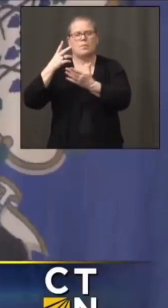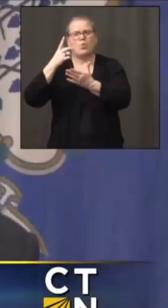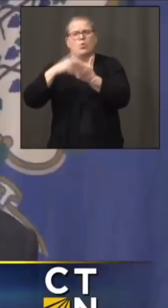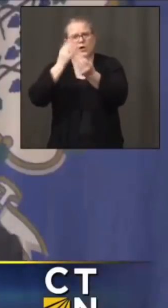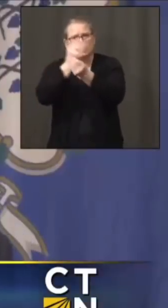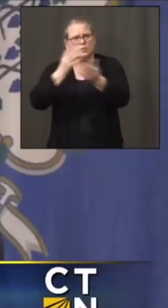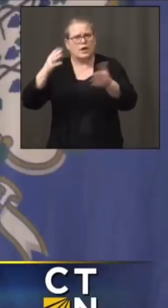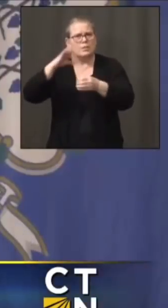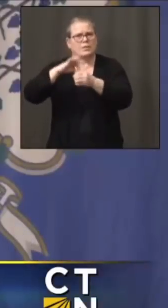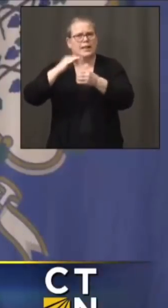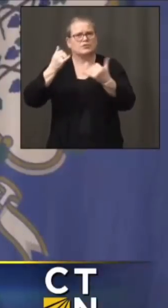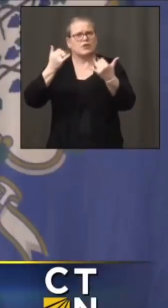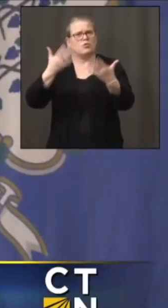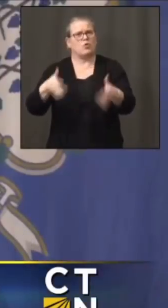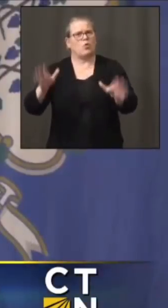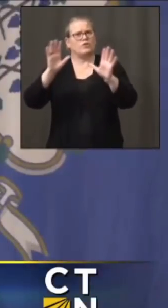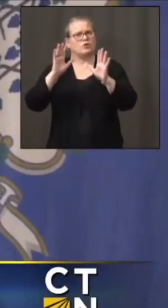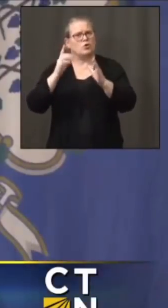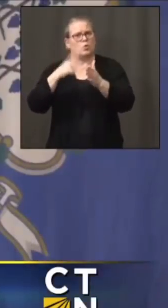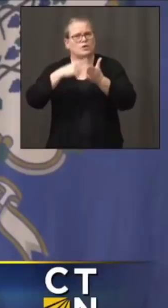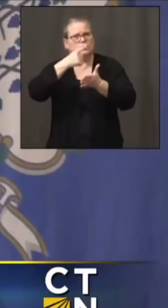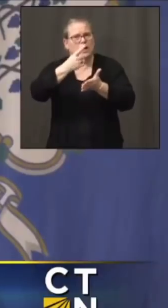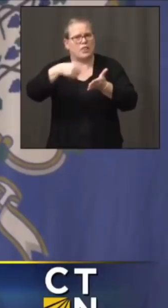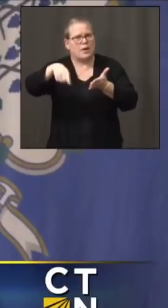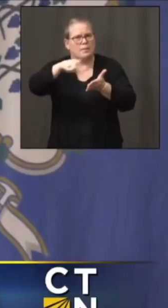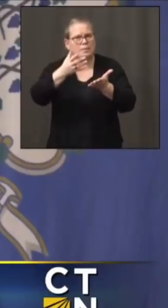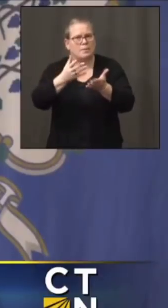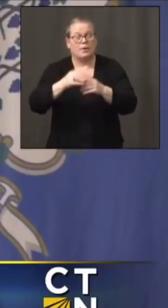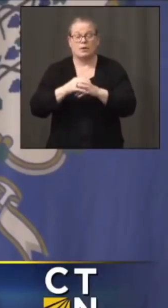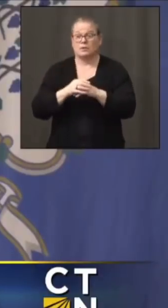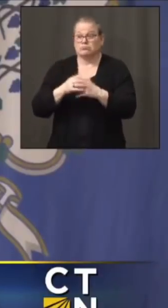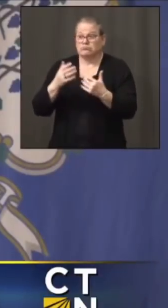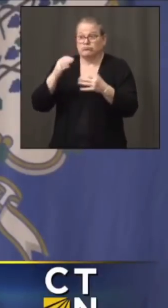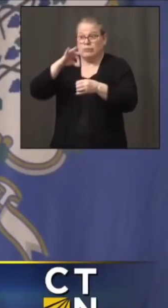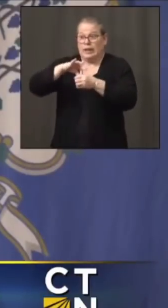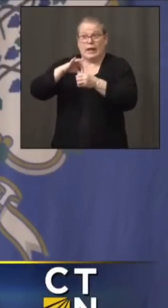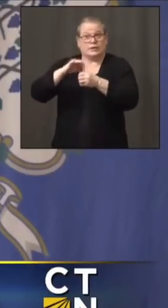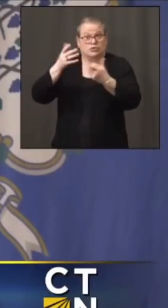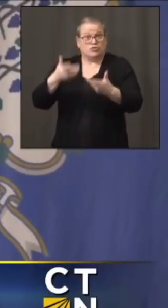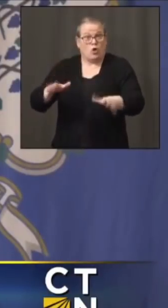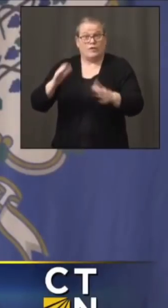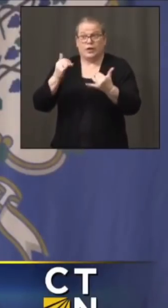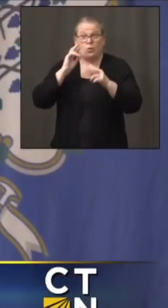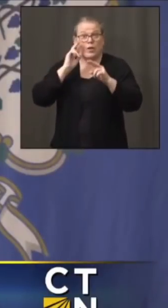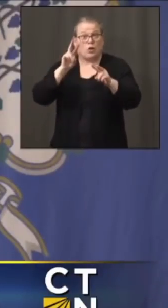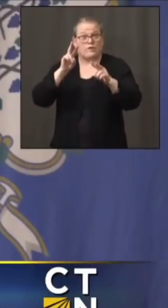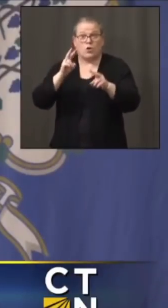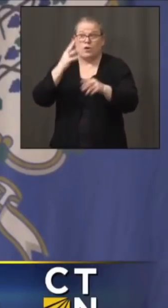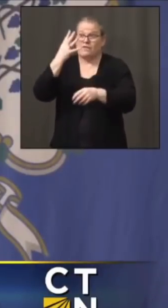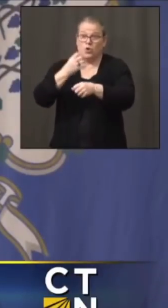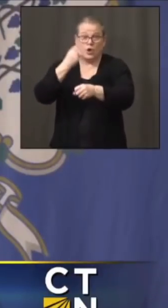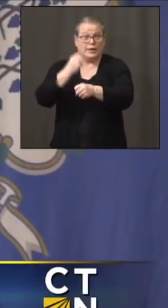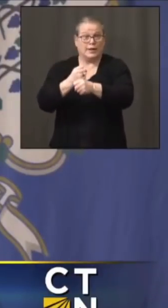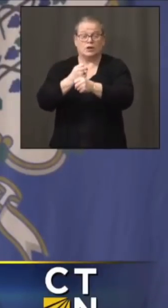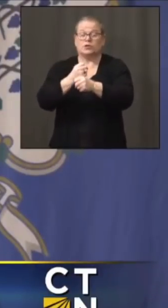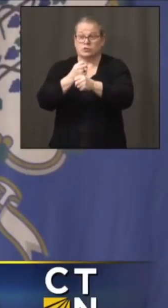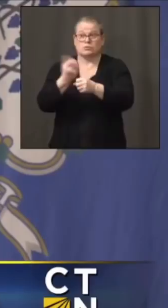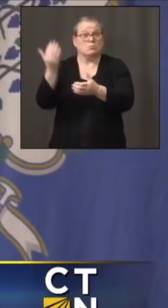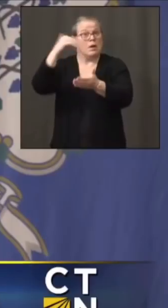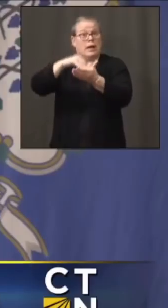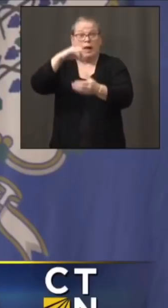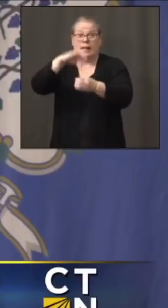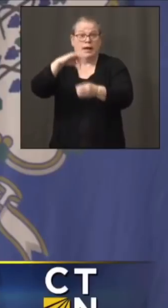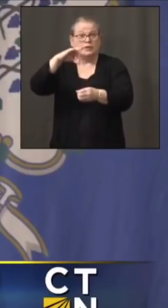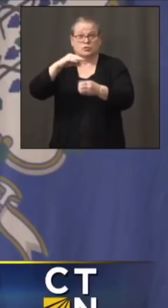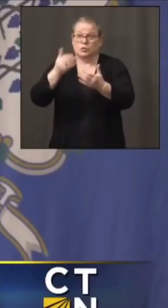That the election is over. Now we look forward. Every 4 years we have an election. We get to restart and renew here in the United States of